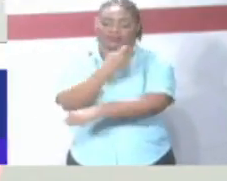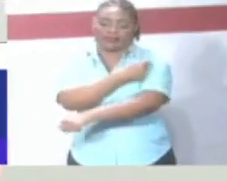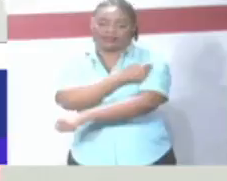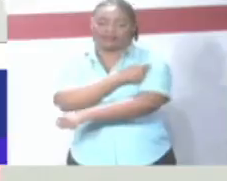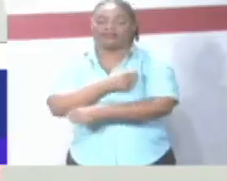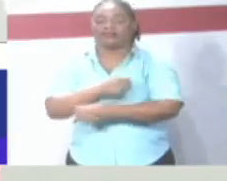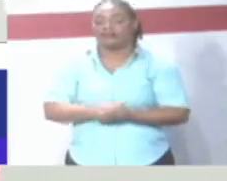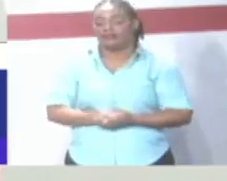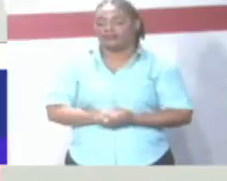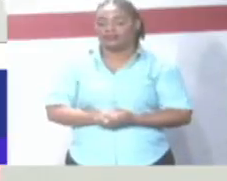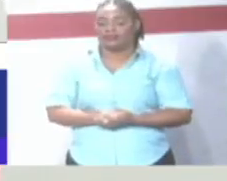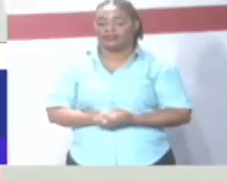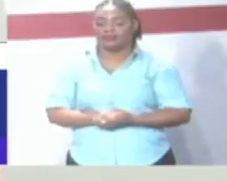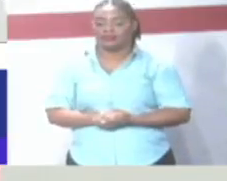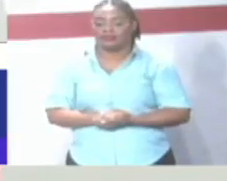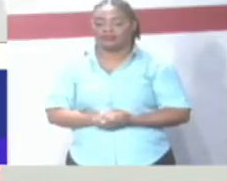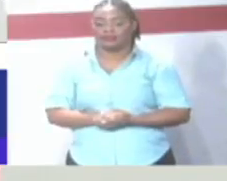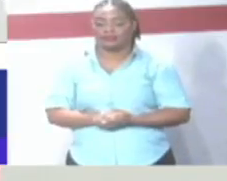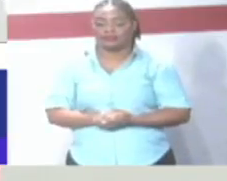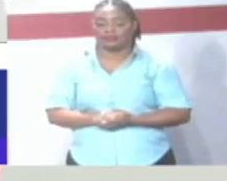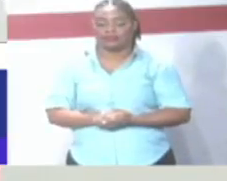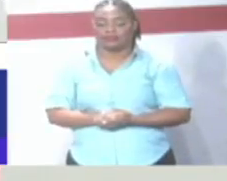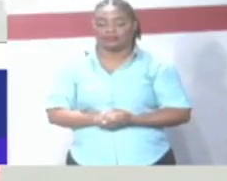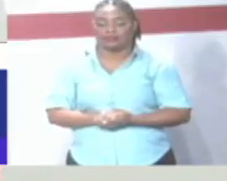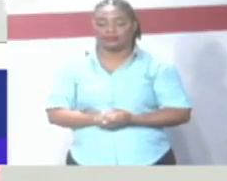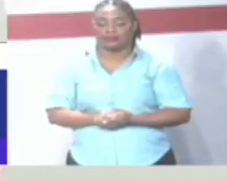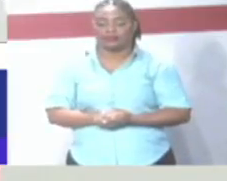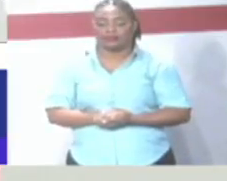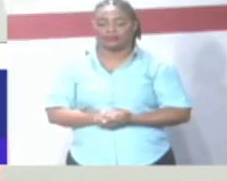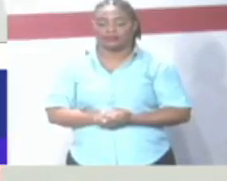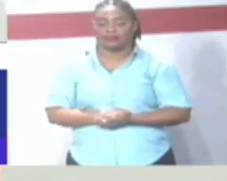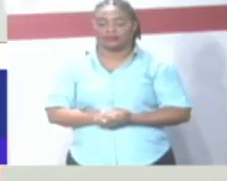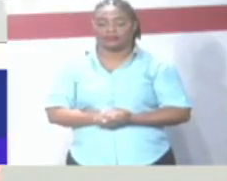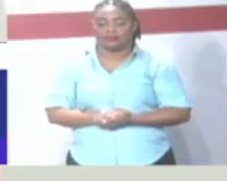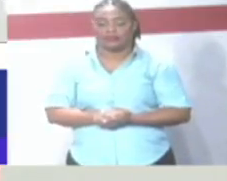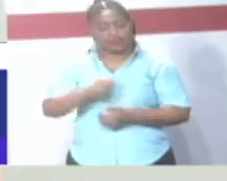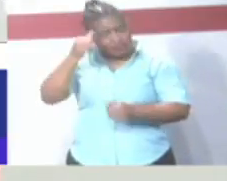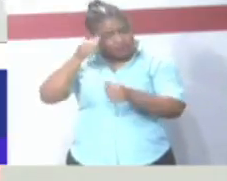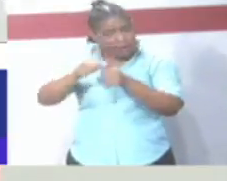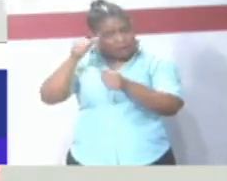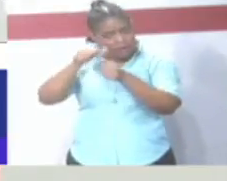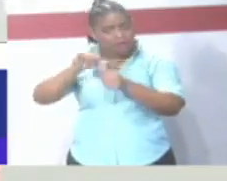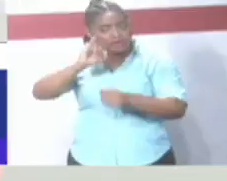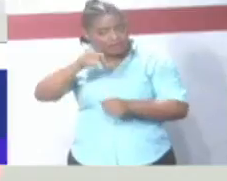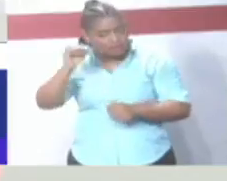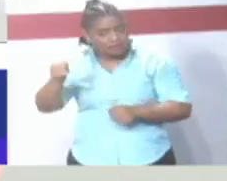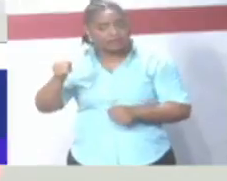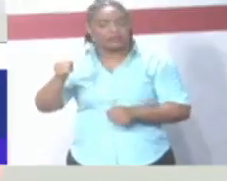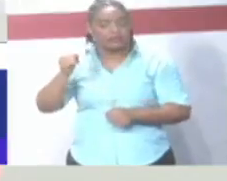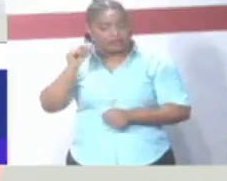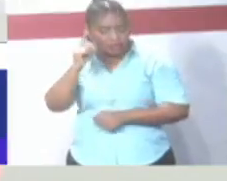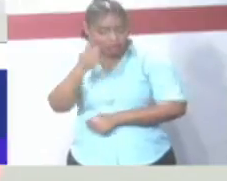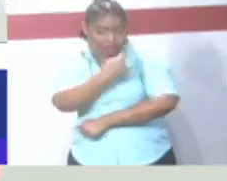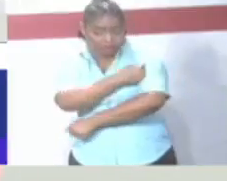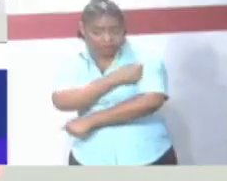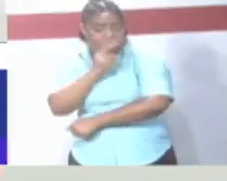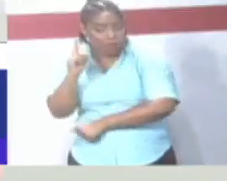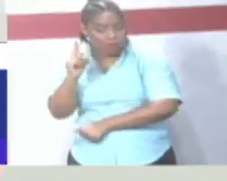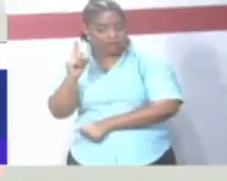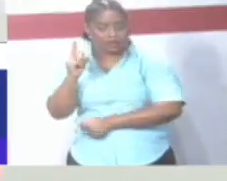Again, for the Johnson & Johnson, this is a single dose regime, so you are considered fully vaccinated 2